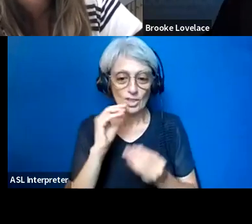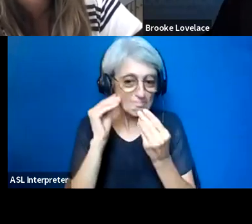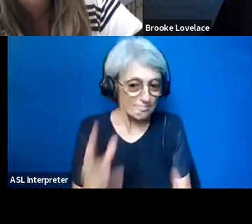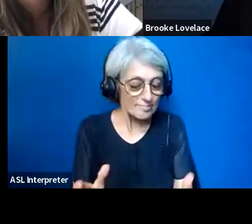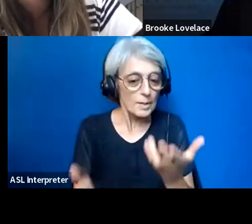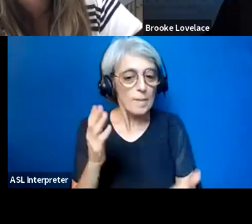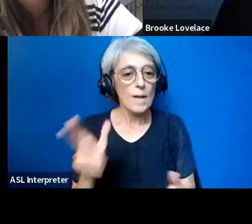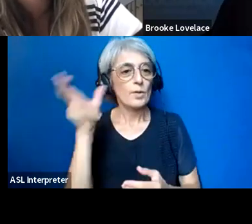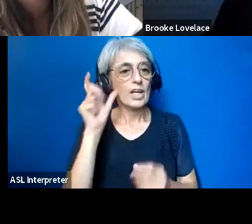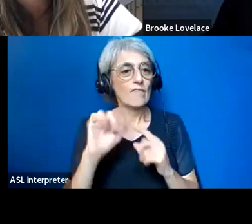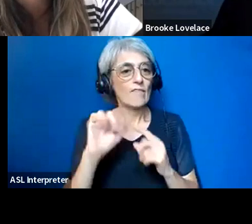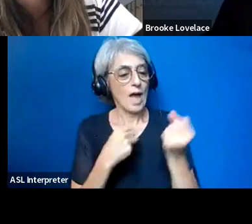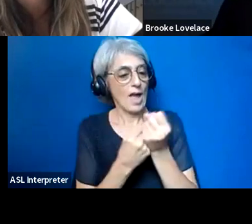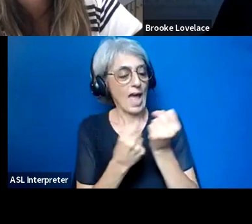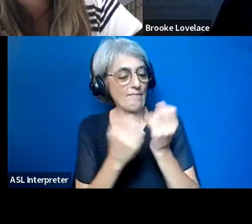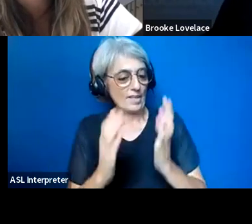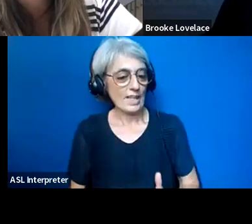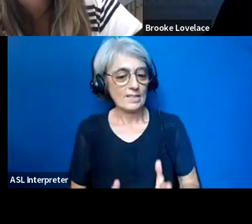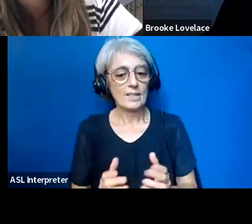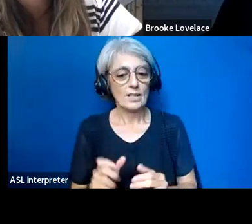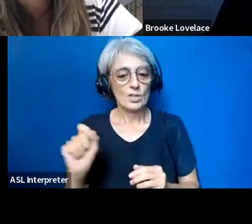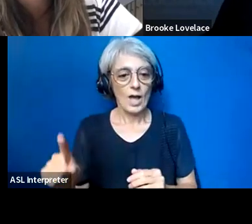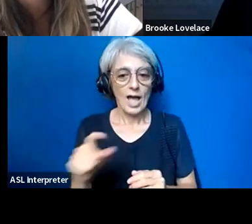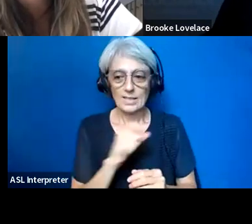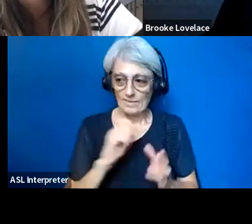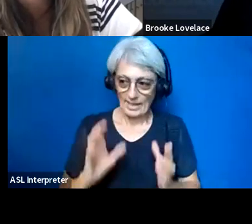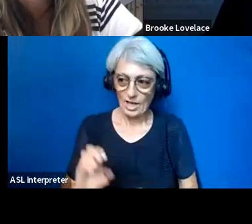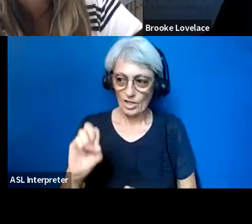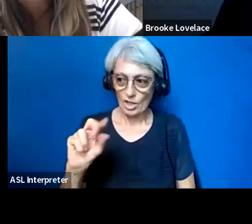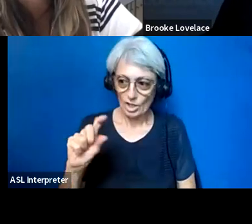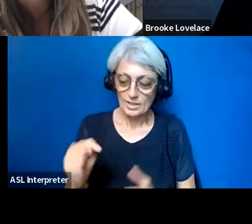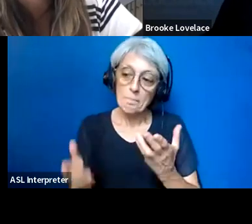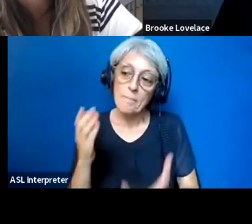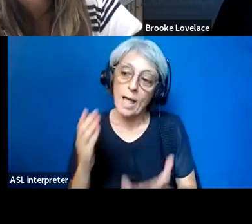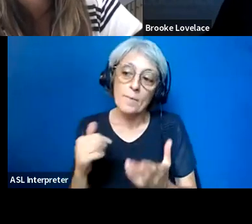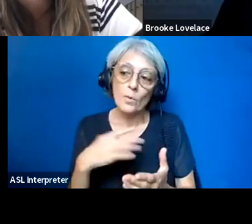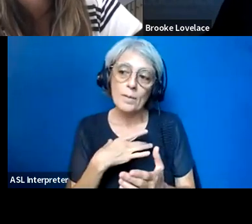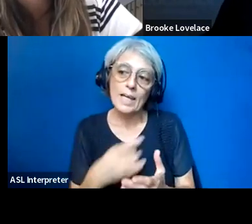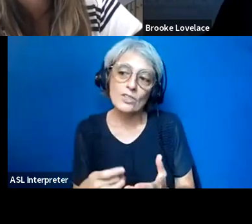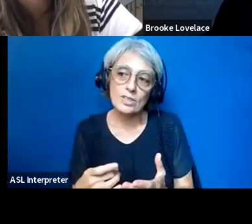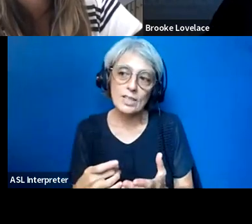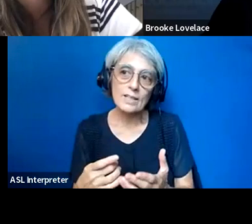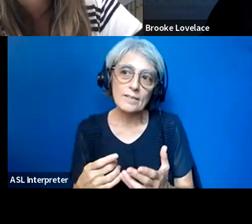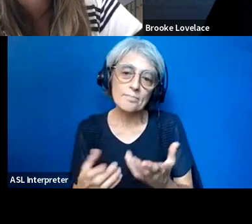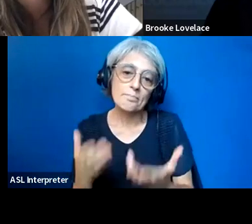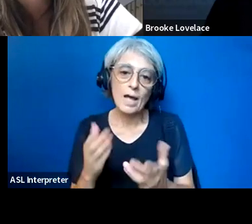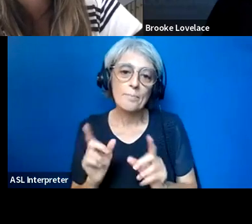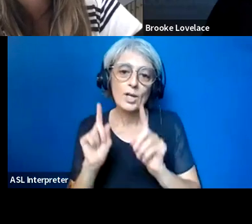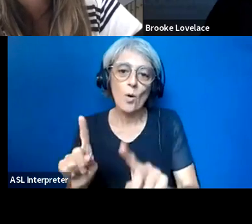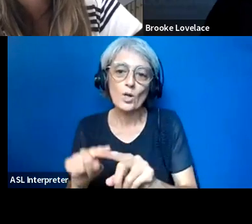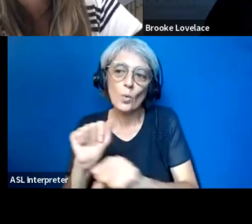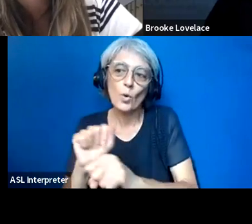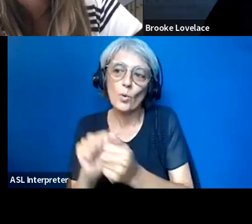some of our advocates asking if Senator Ernst might be interested in going to work with one of her